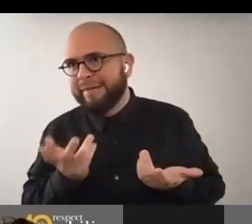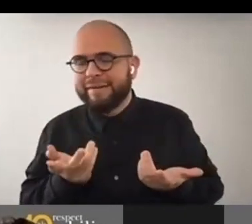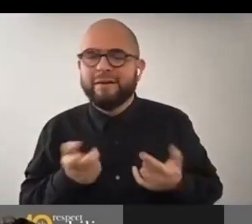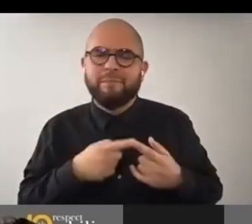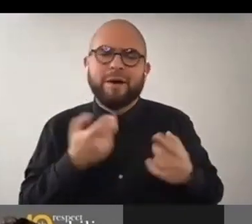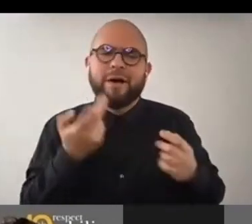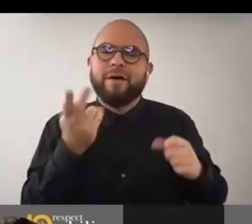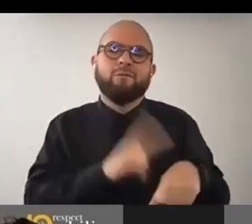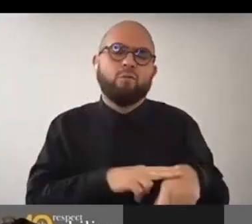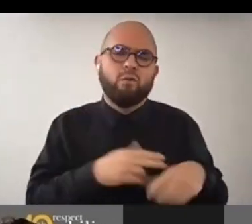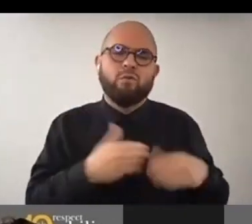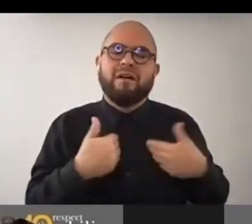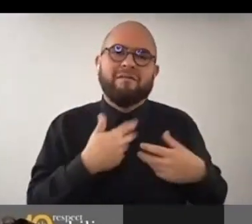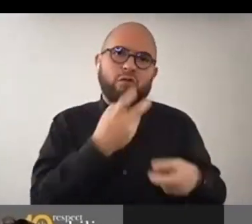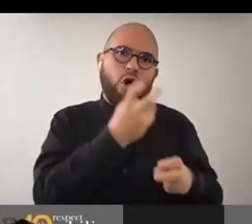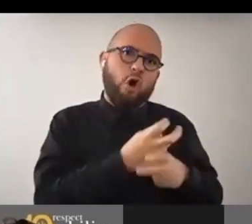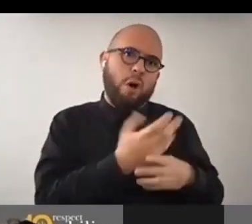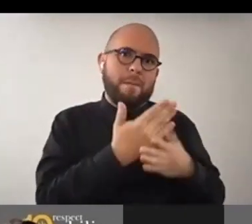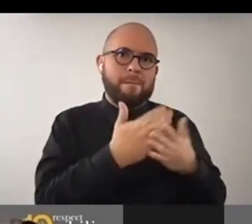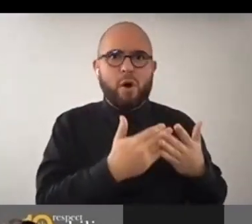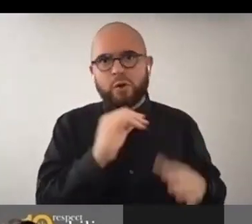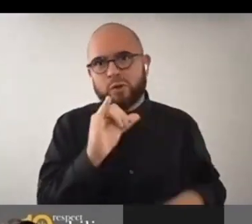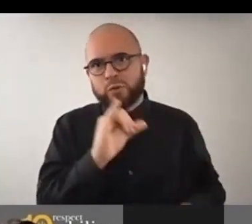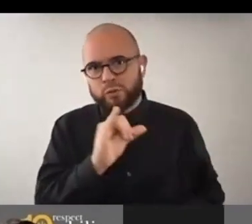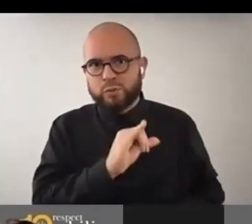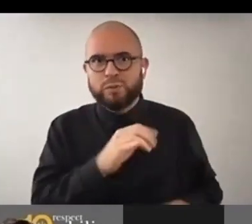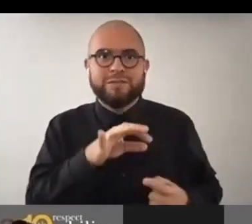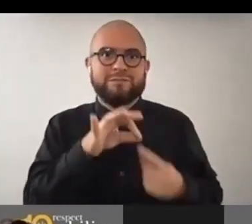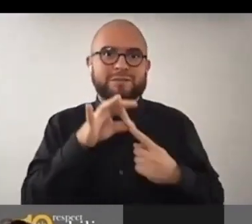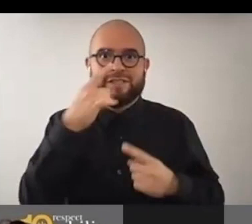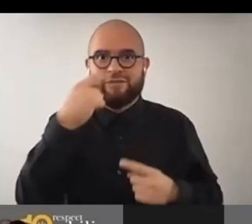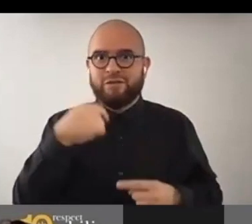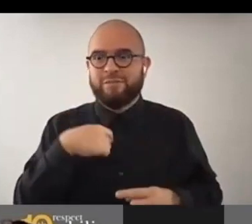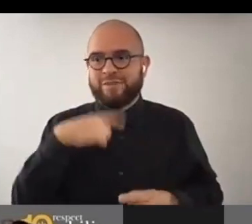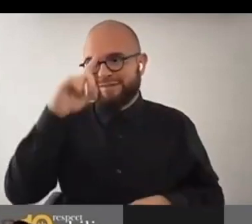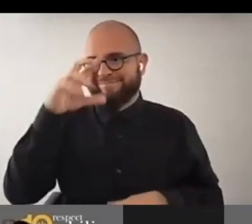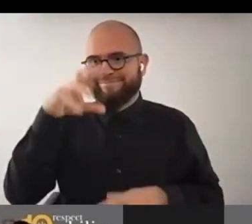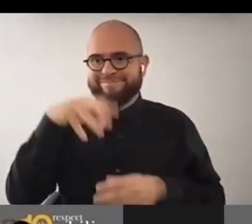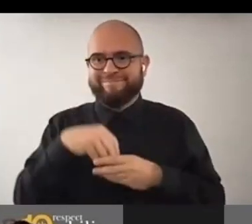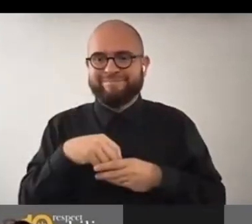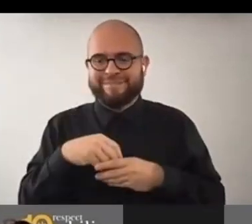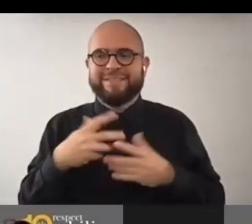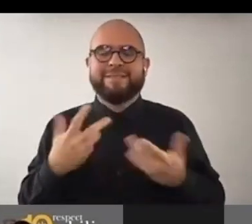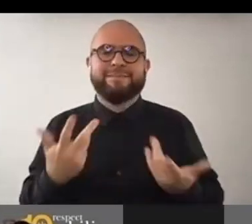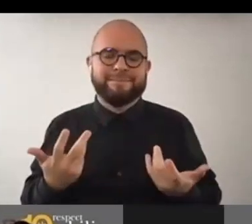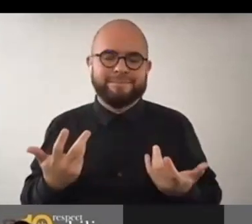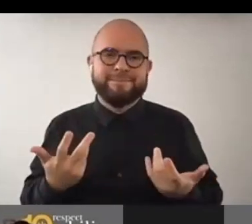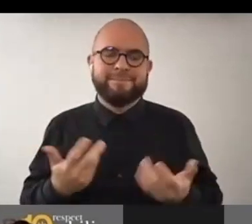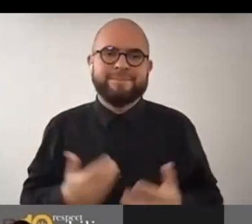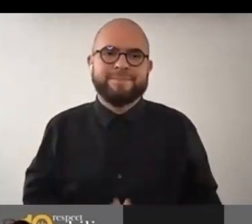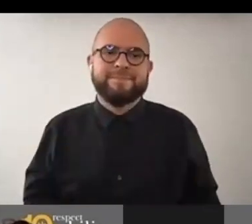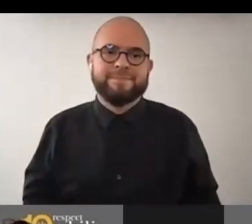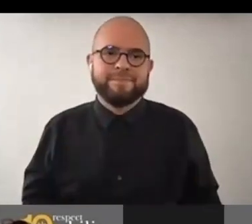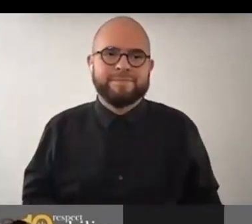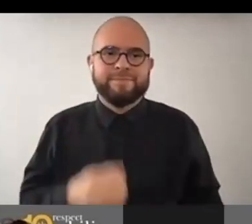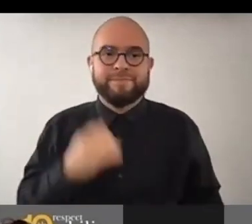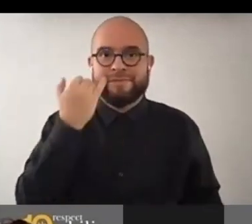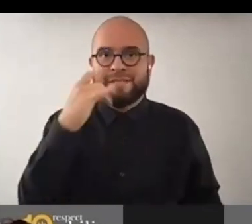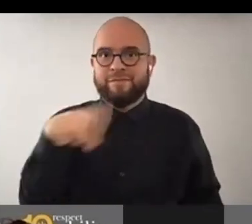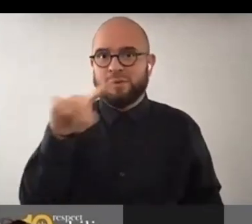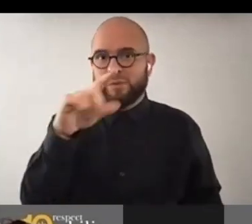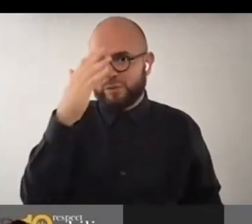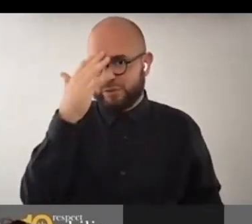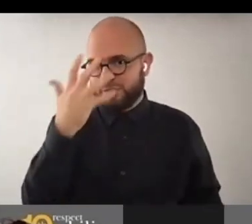tasks to it, especially since I'm an autistic person. And for those who know this, autistic people